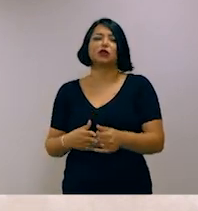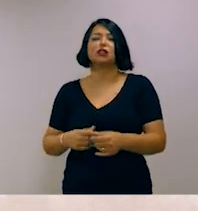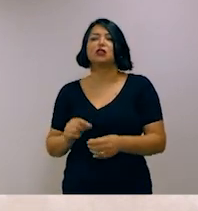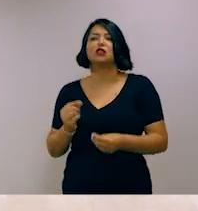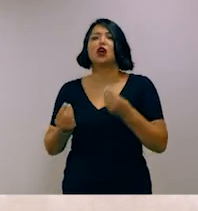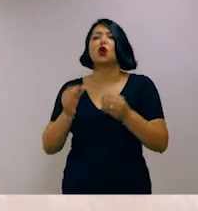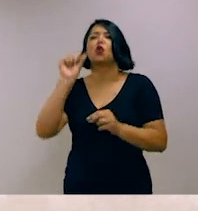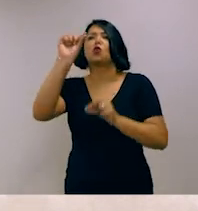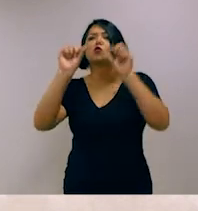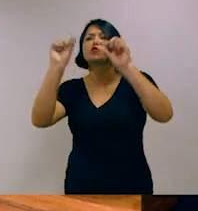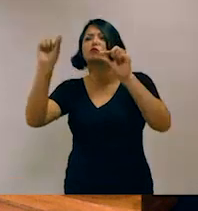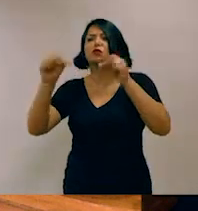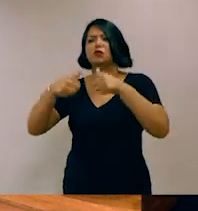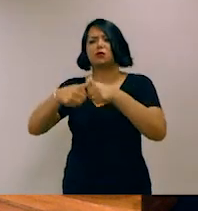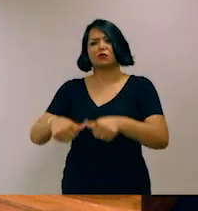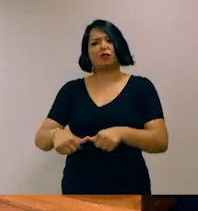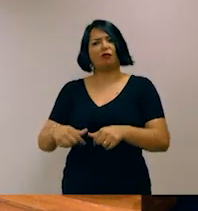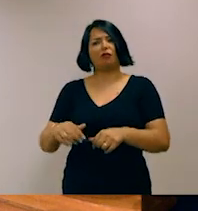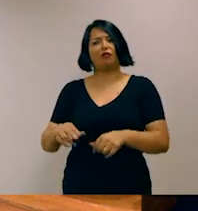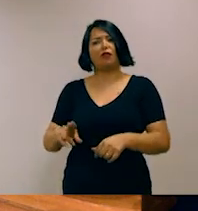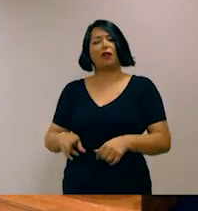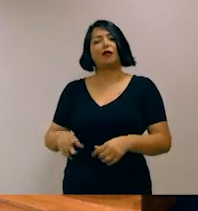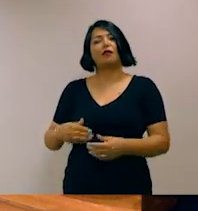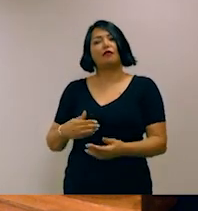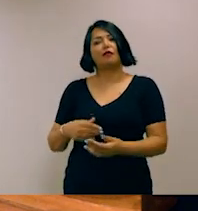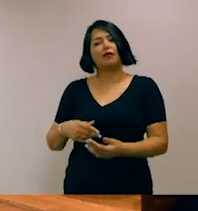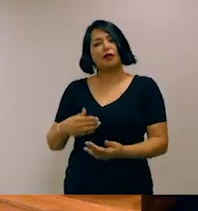It doesn't matter how these points are.